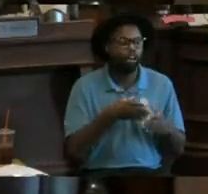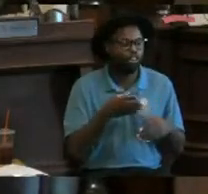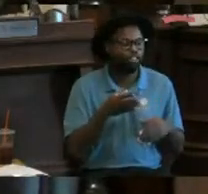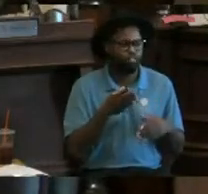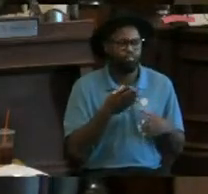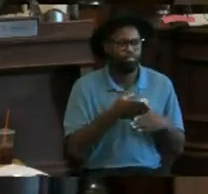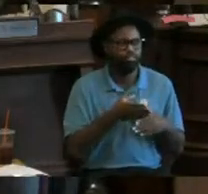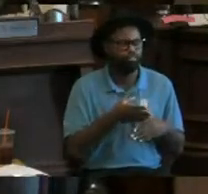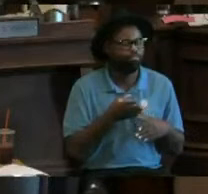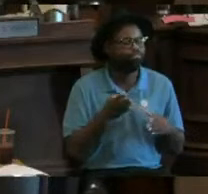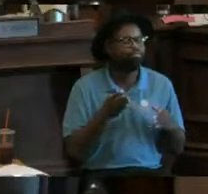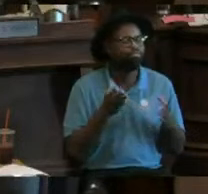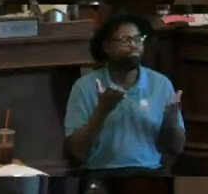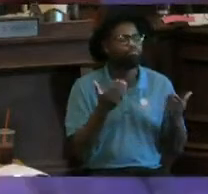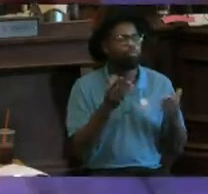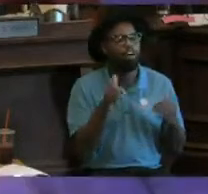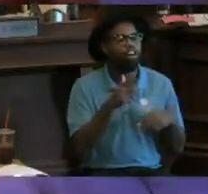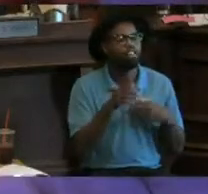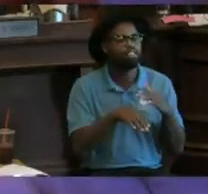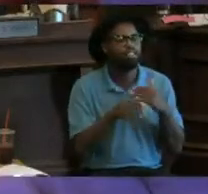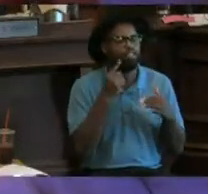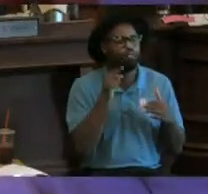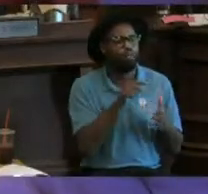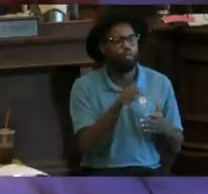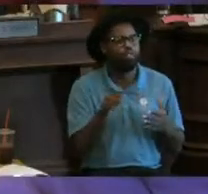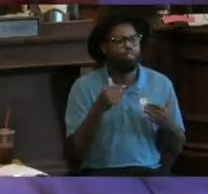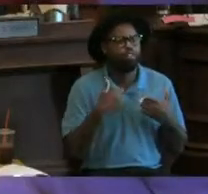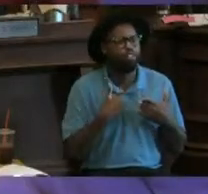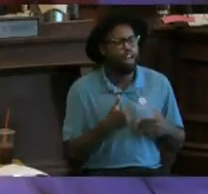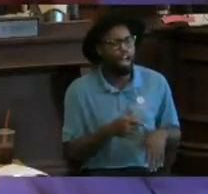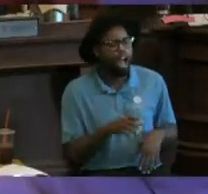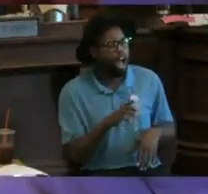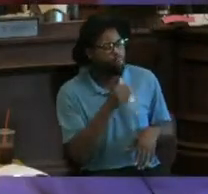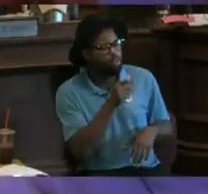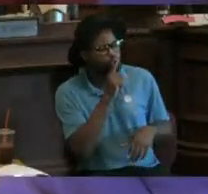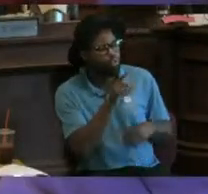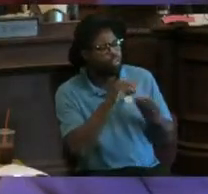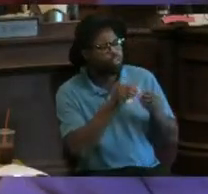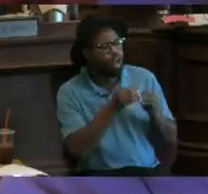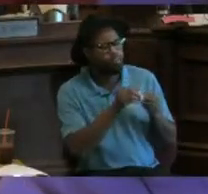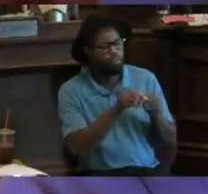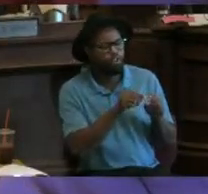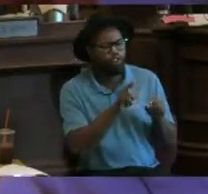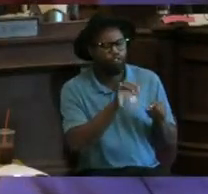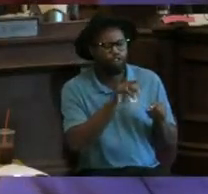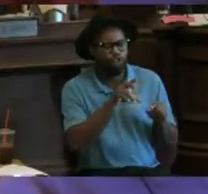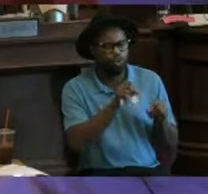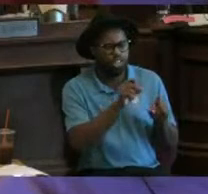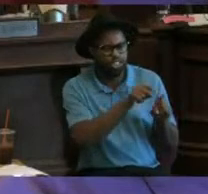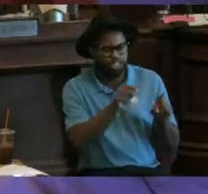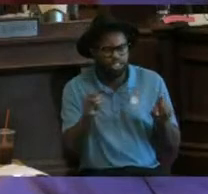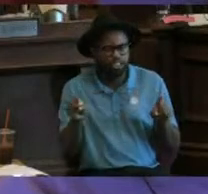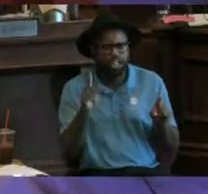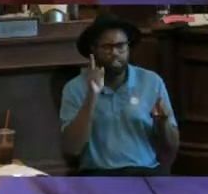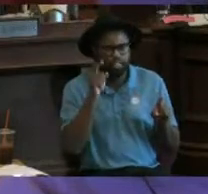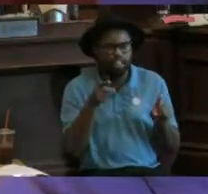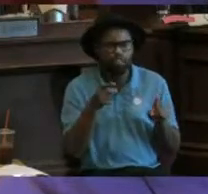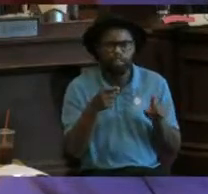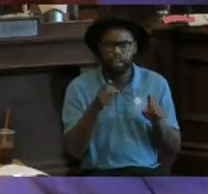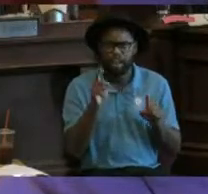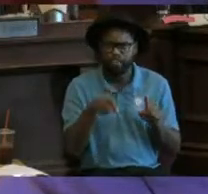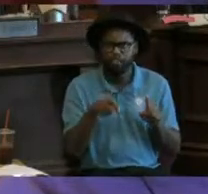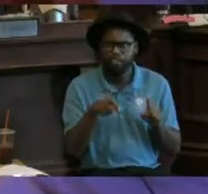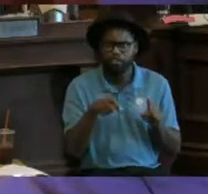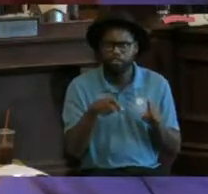too? Yeah, I'm not sure the number of units. I believe we have to do, I believe